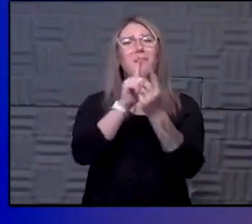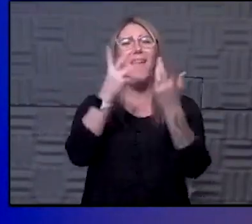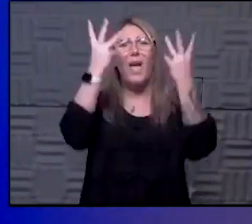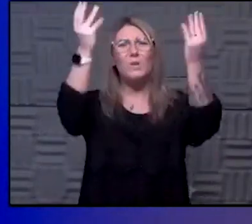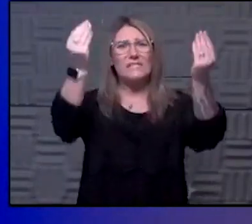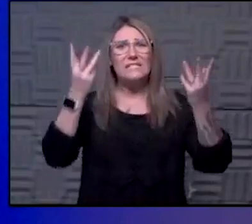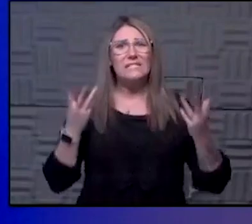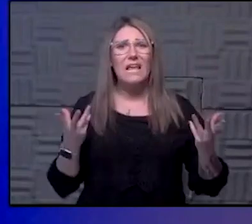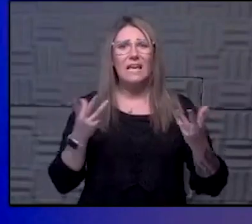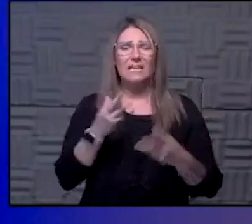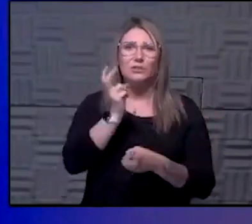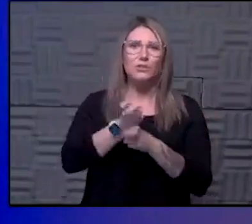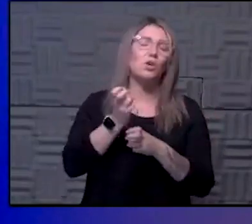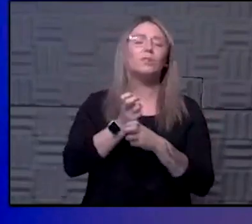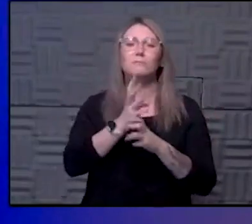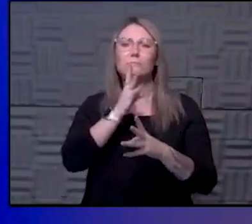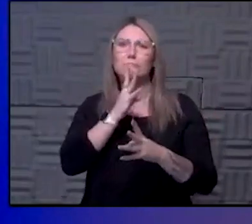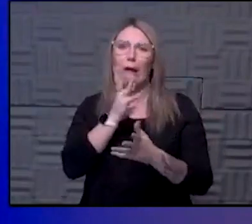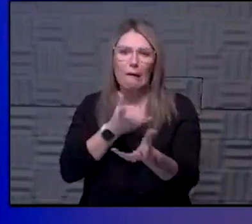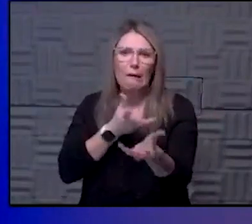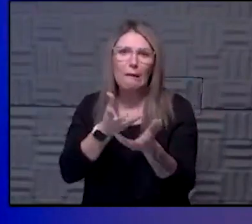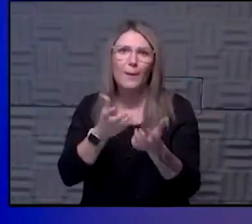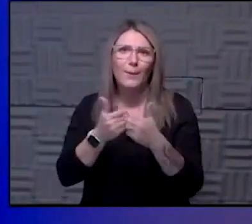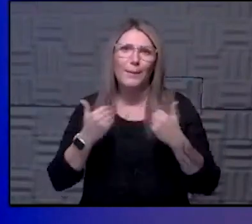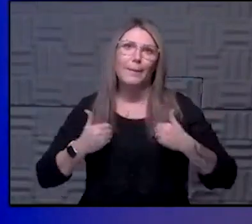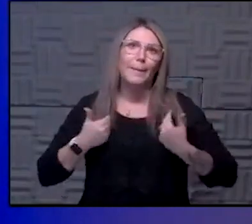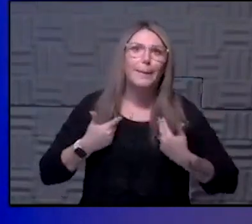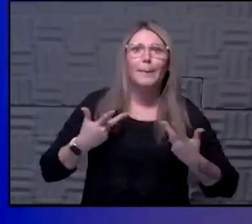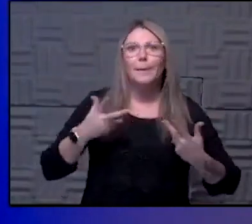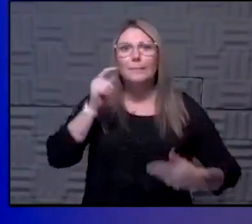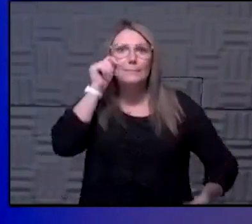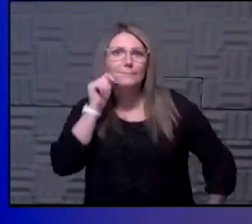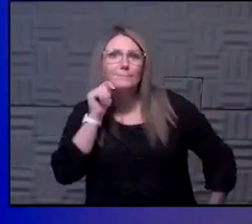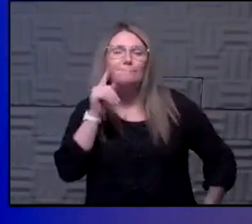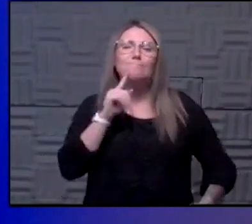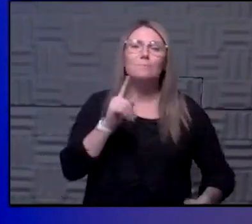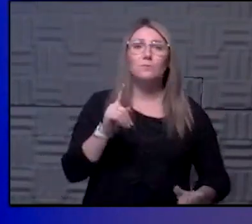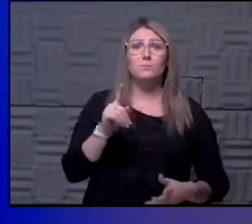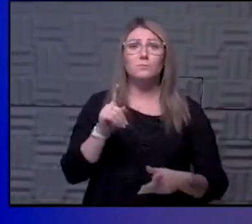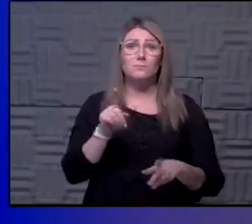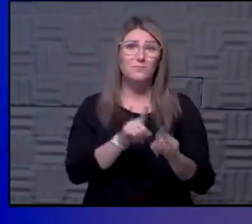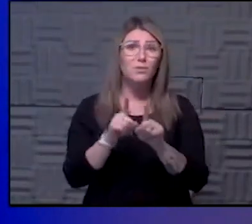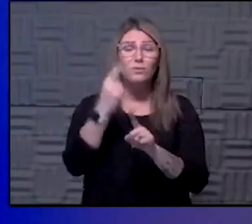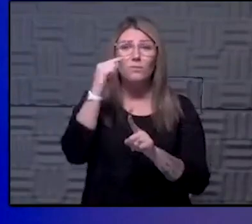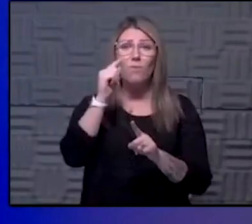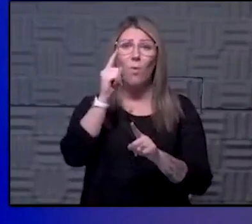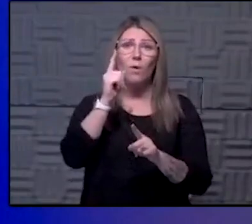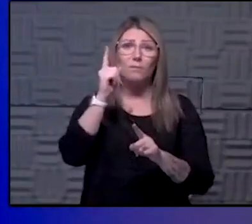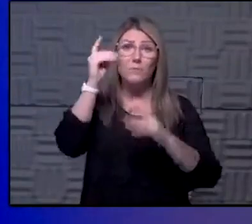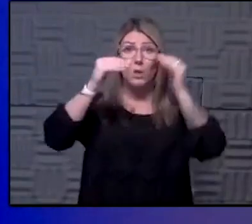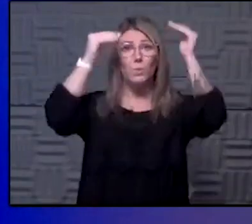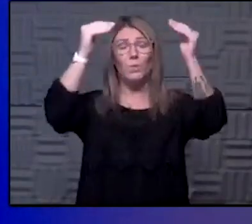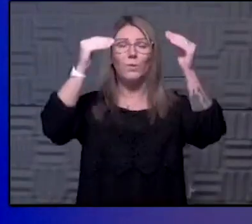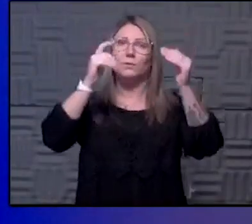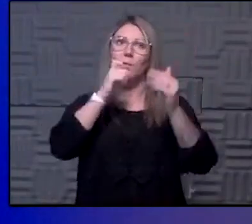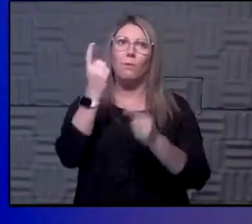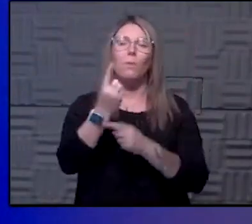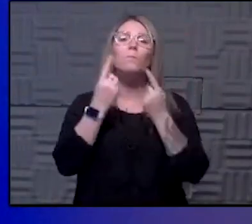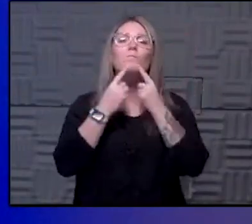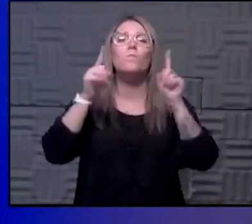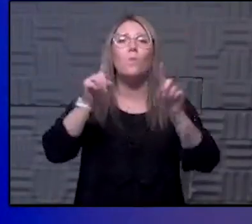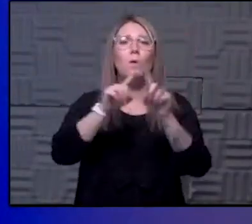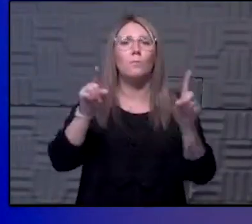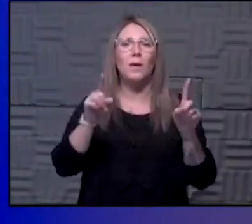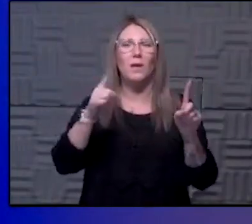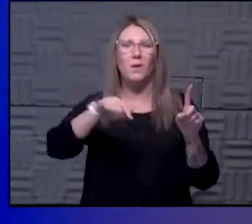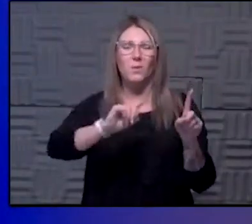It's very hard to talk with young people about those things because we know that a lot of those things, even for adults, that doesn't work. But I think that is where we will see